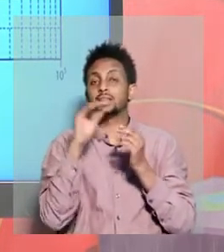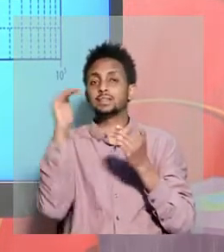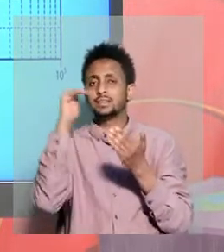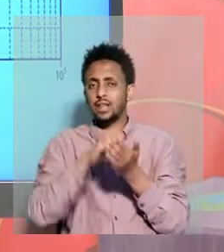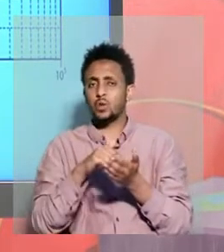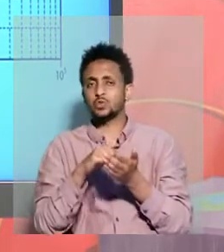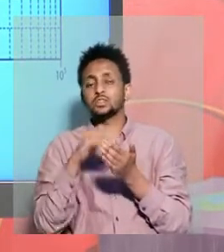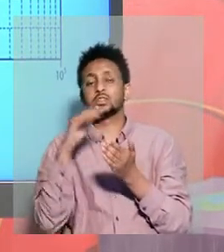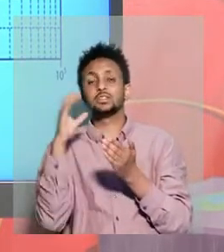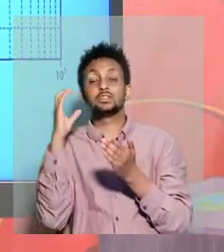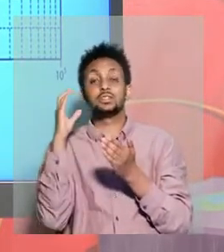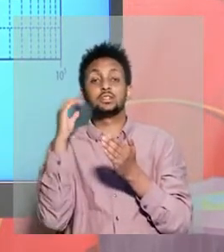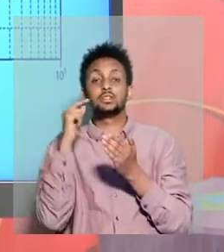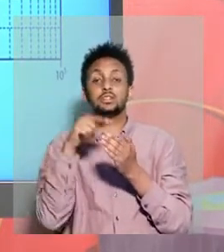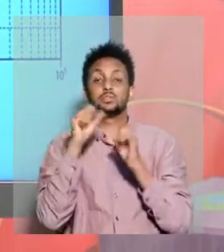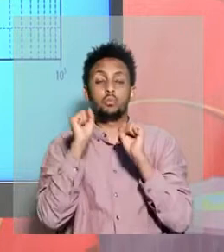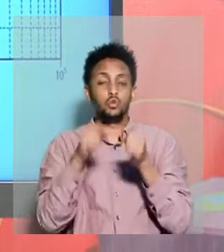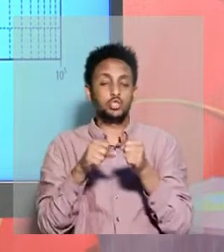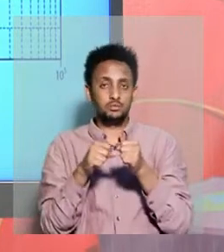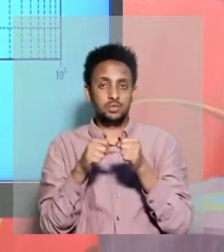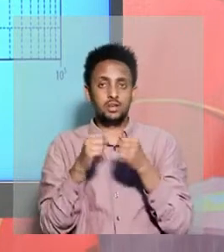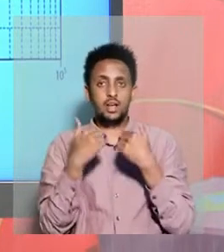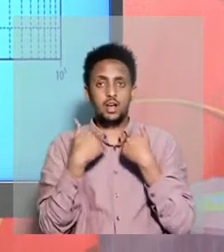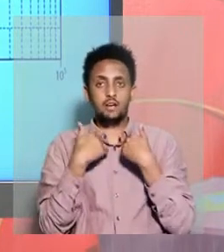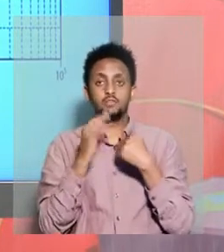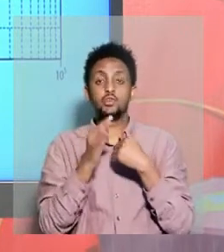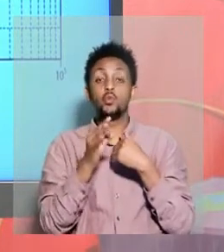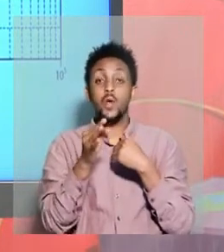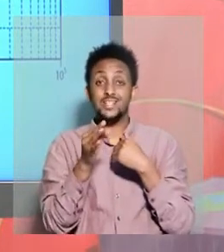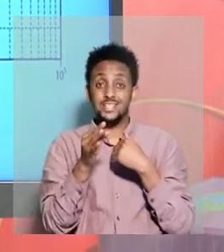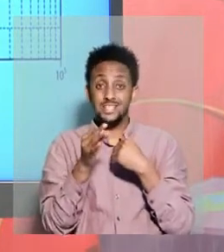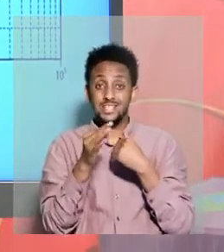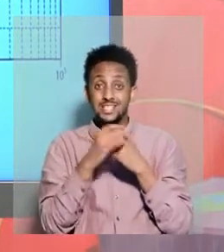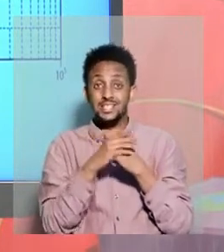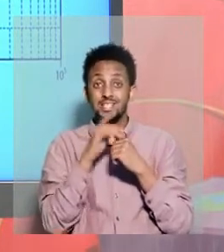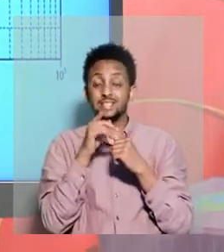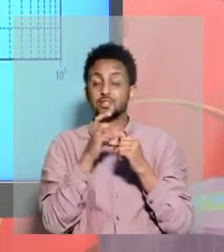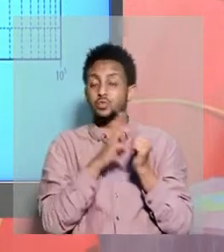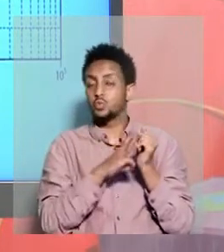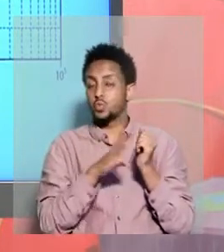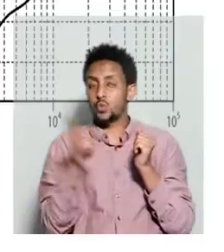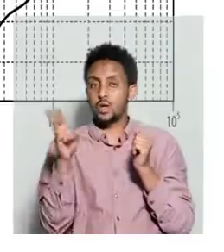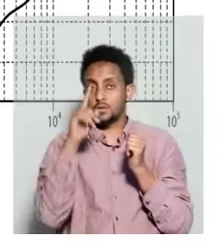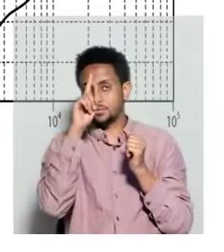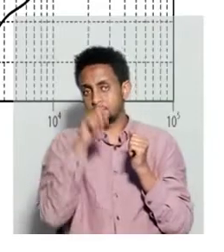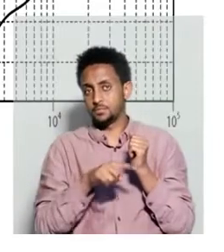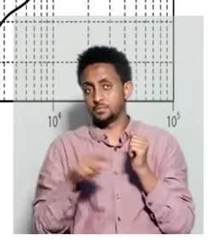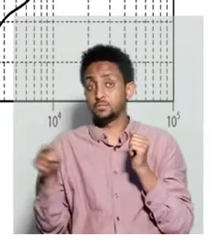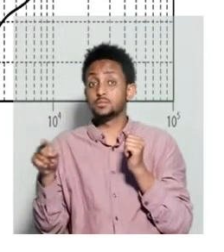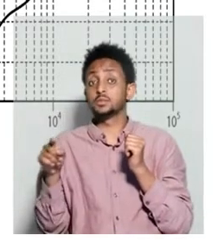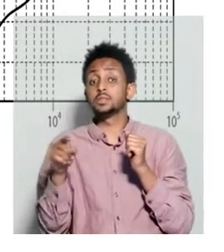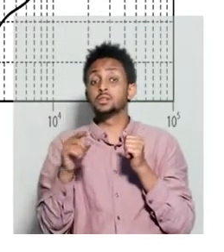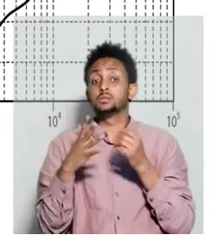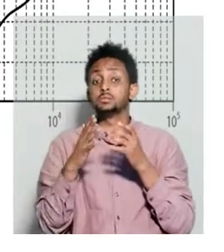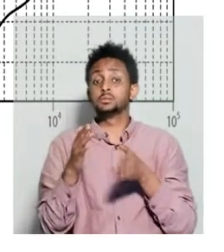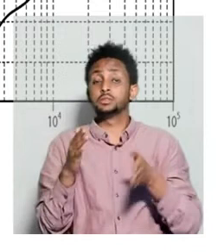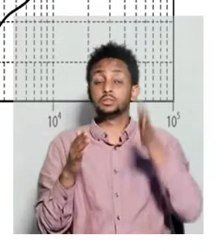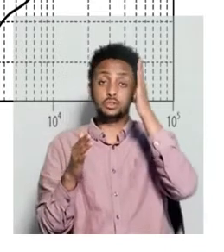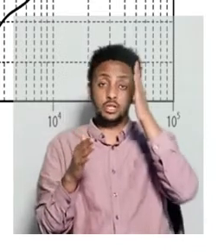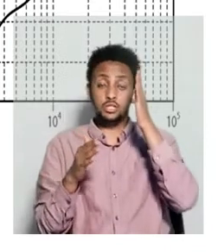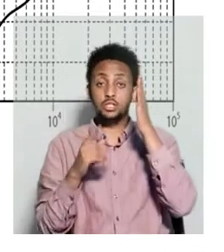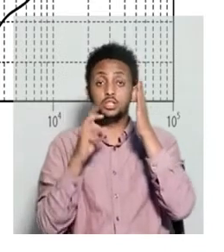20,000 hertz. It's possible to have the frequency this way, the intensity on this